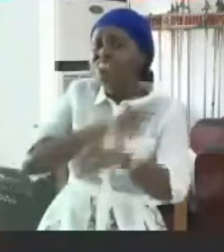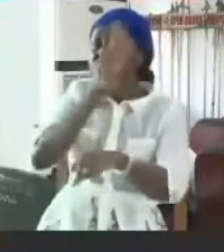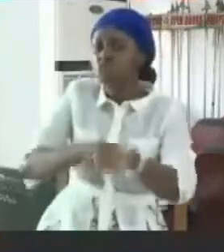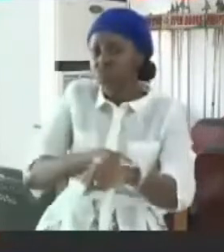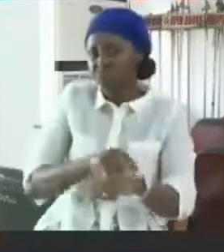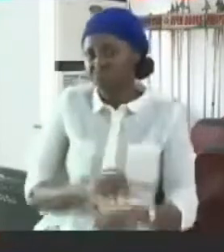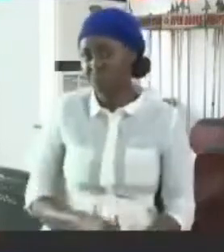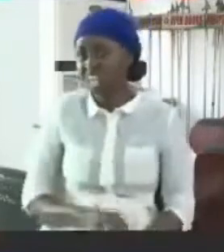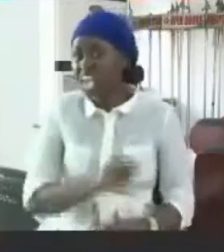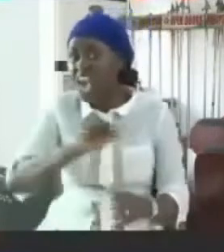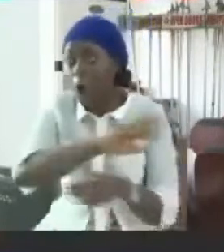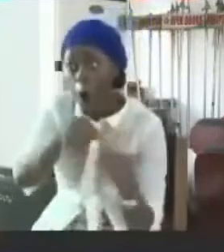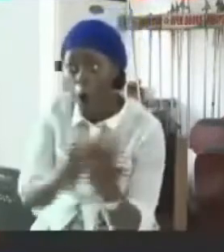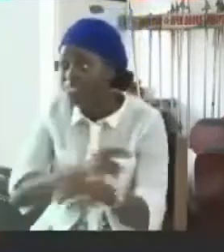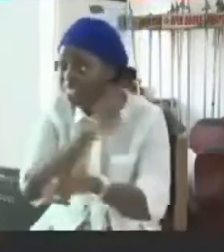My beloved Nigeria